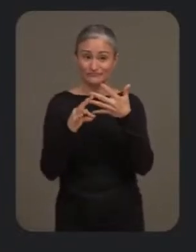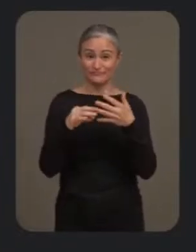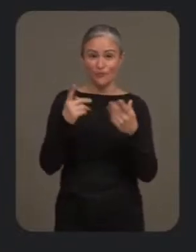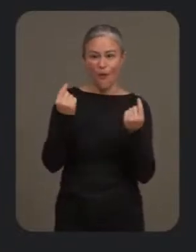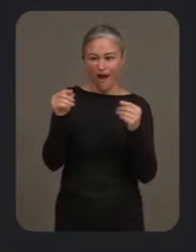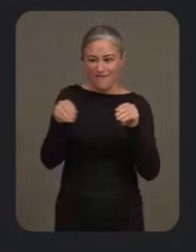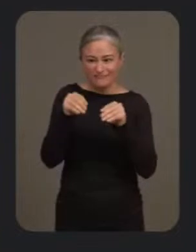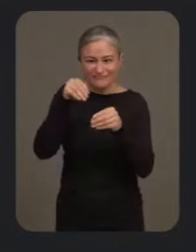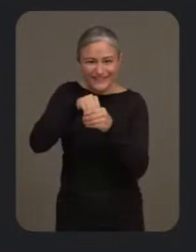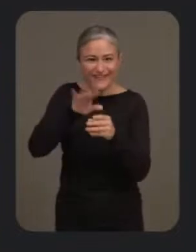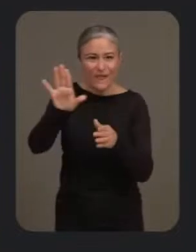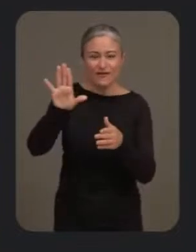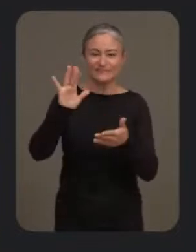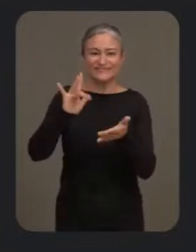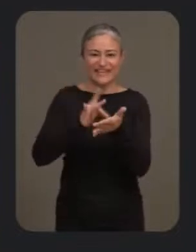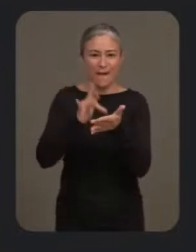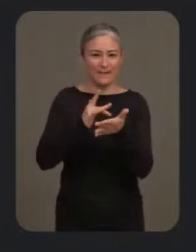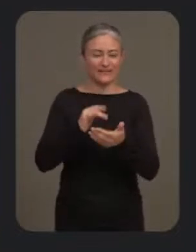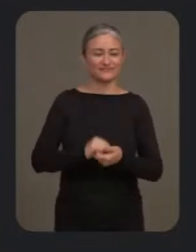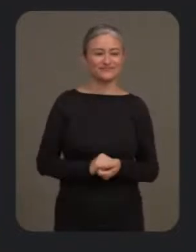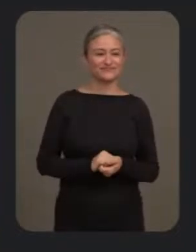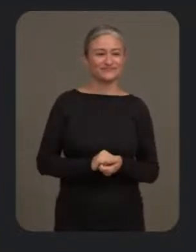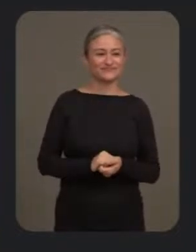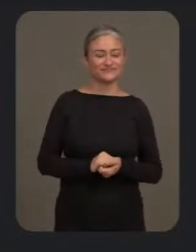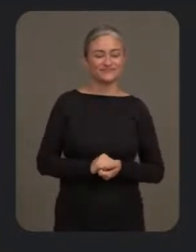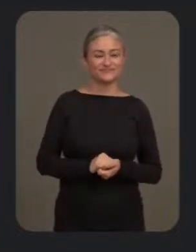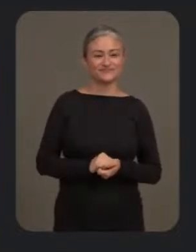for tablets in action.